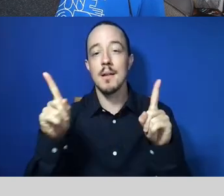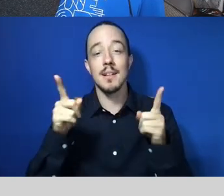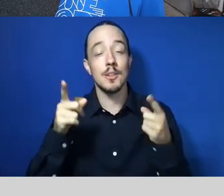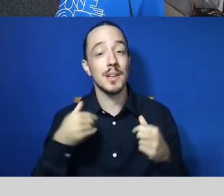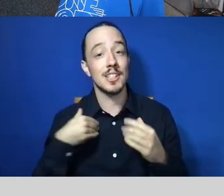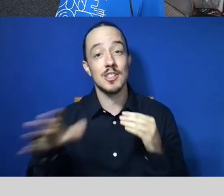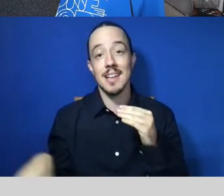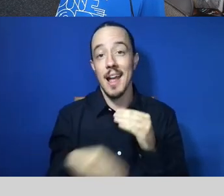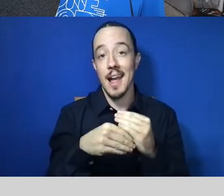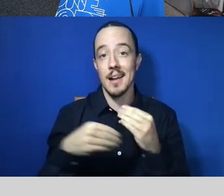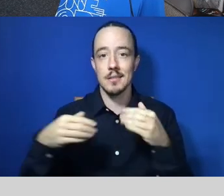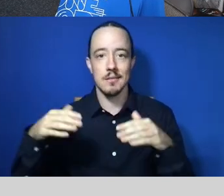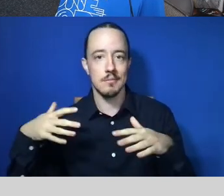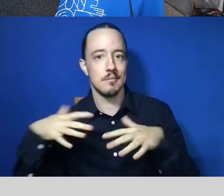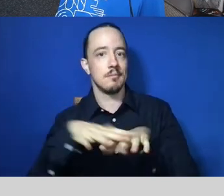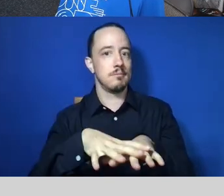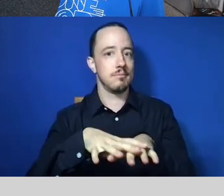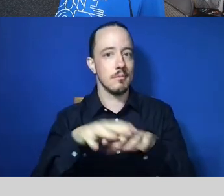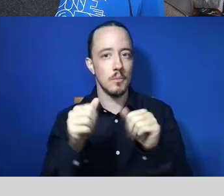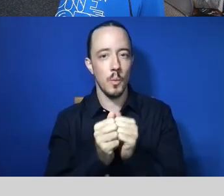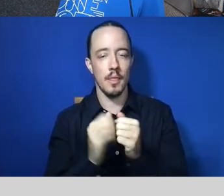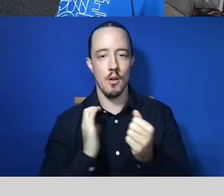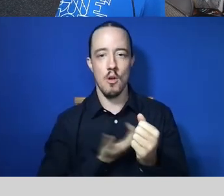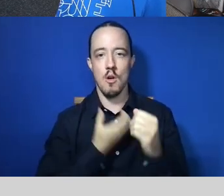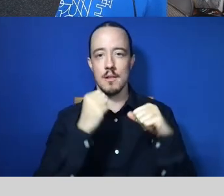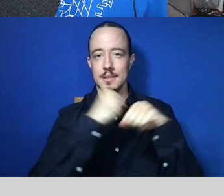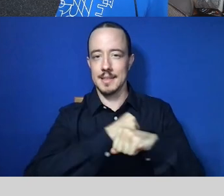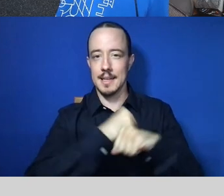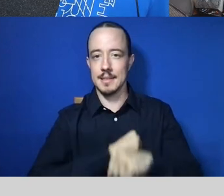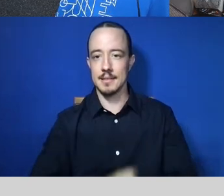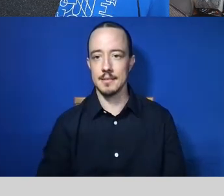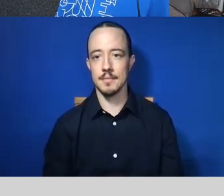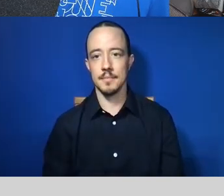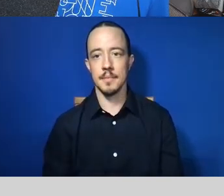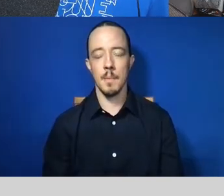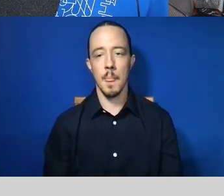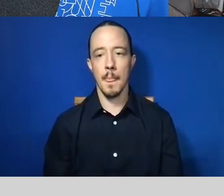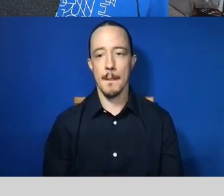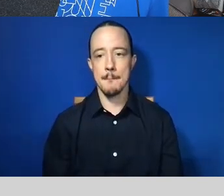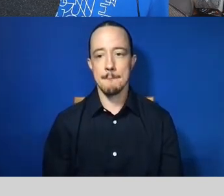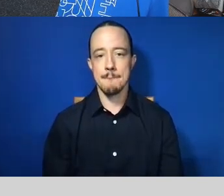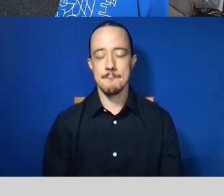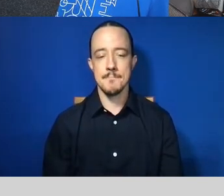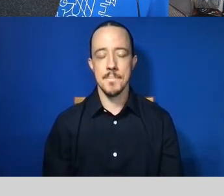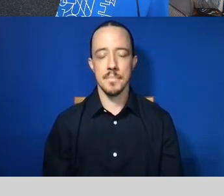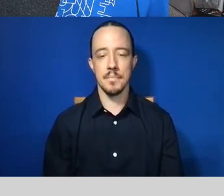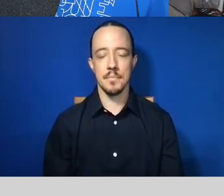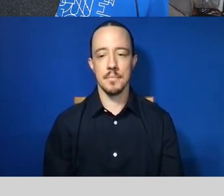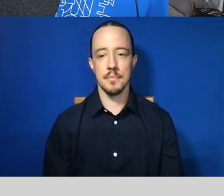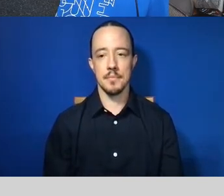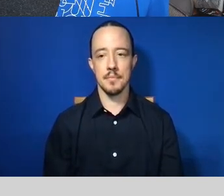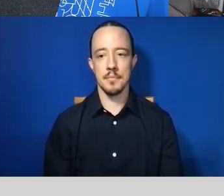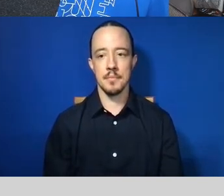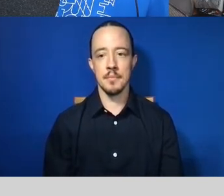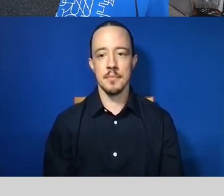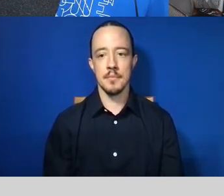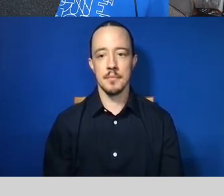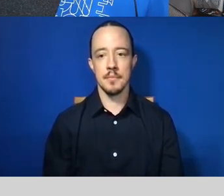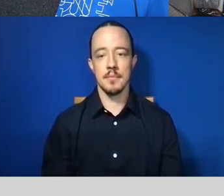can go add that GeoJSON field. It's gonna take a second there. We're going to add a